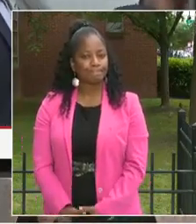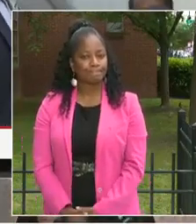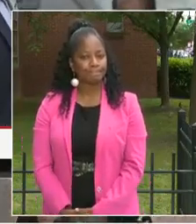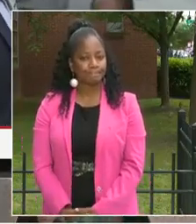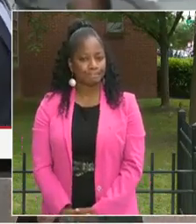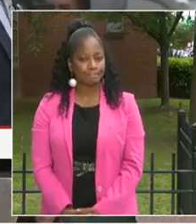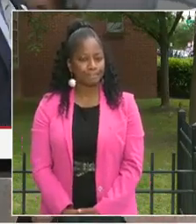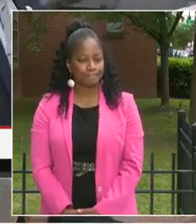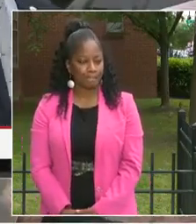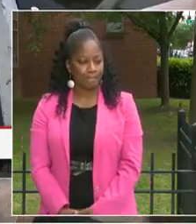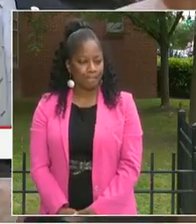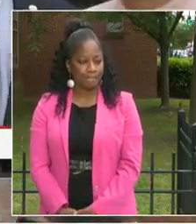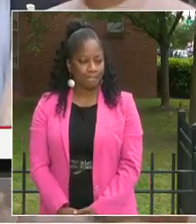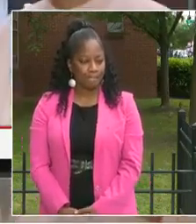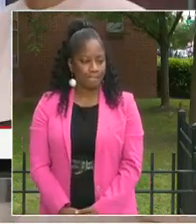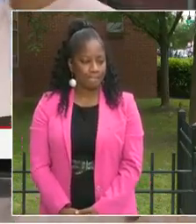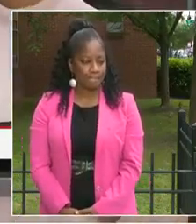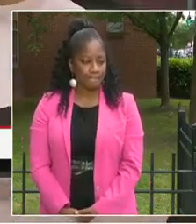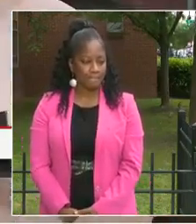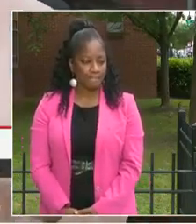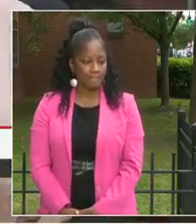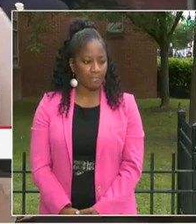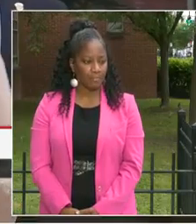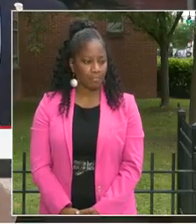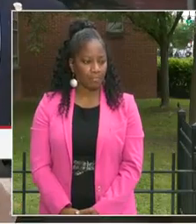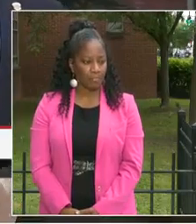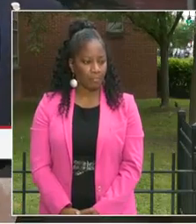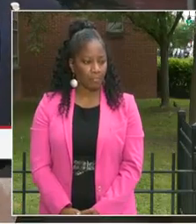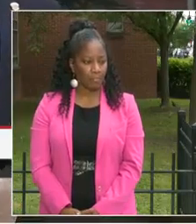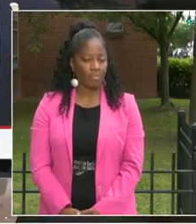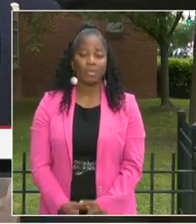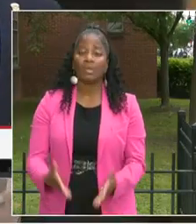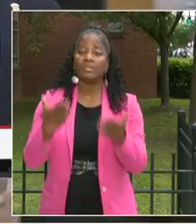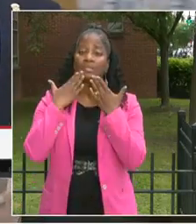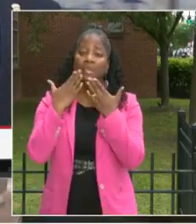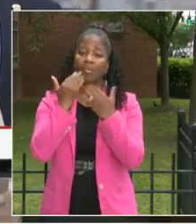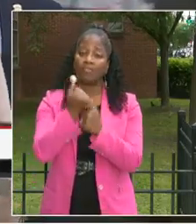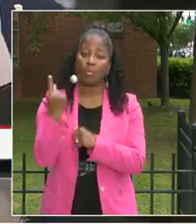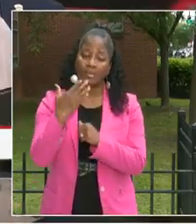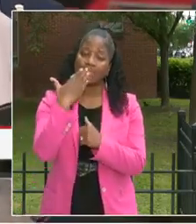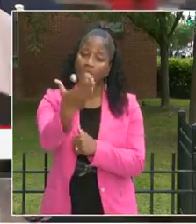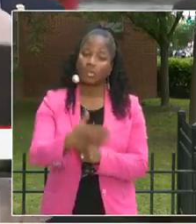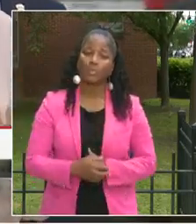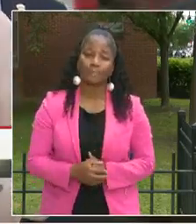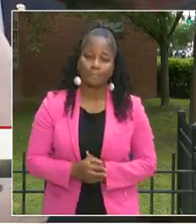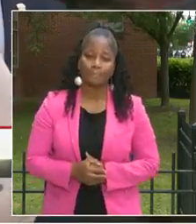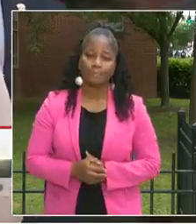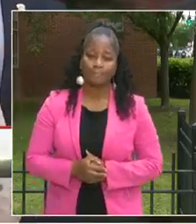Thank you, everybody. Thank you.